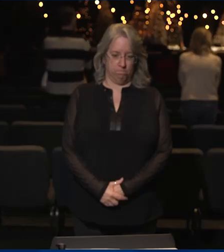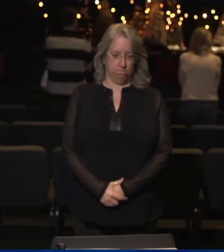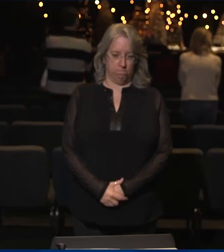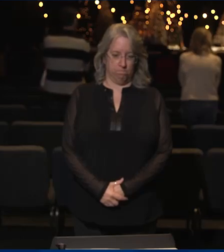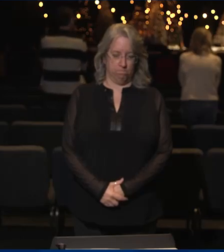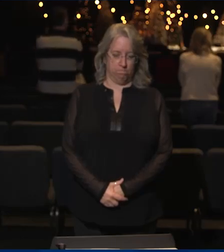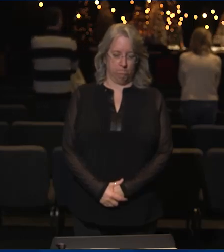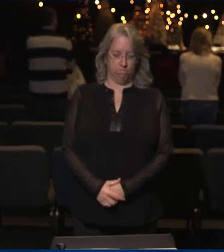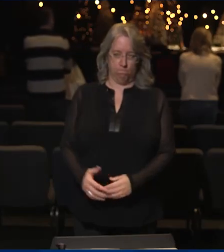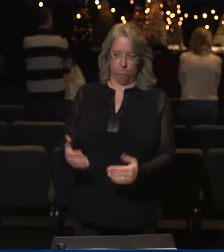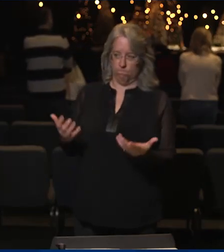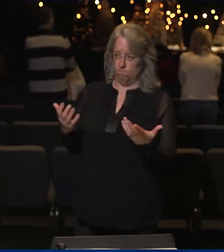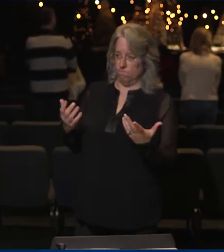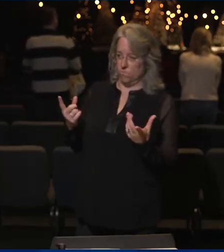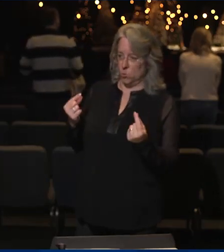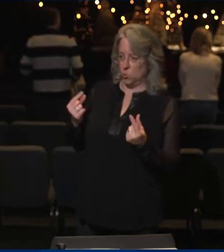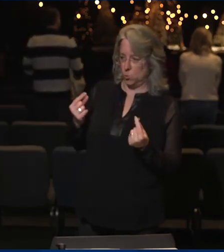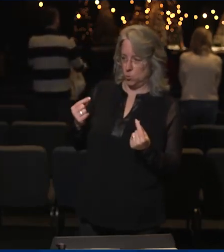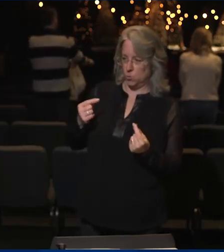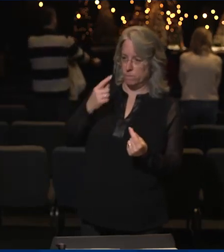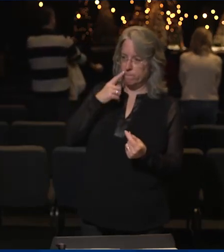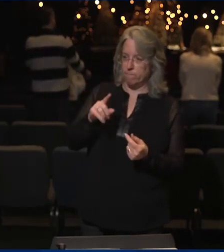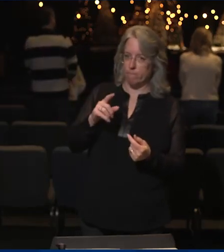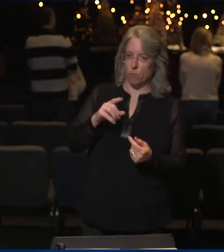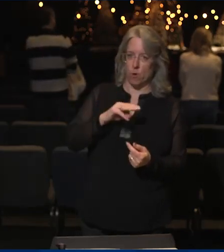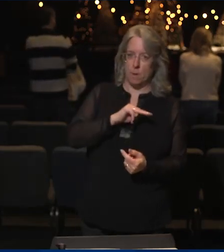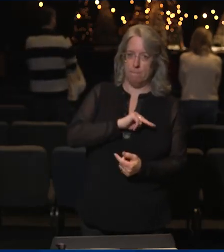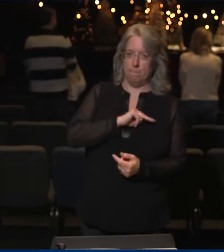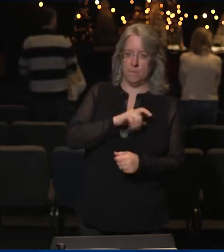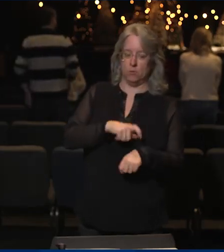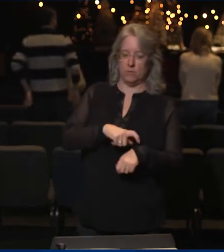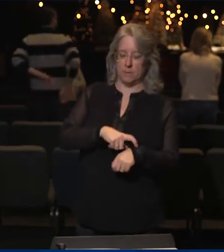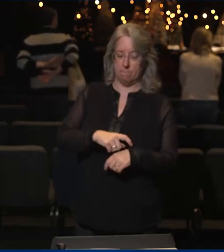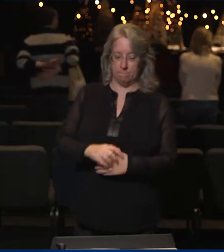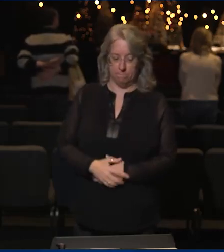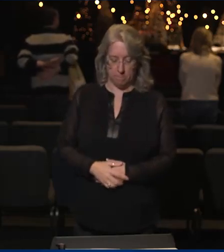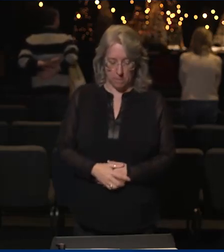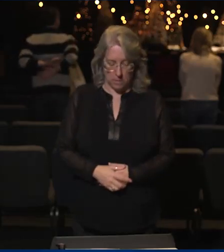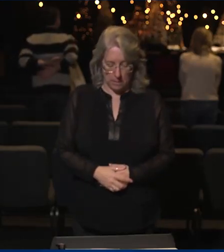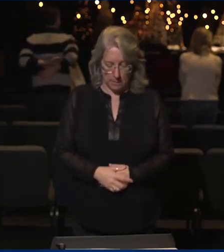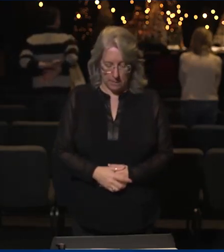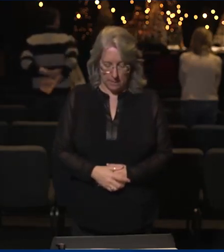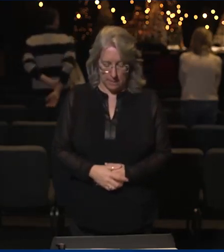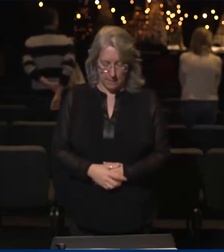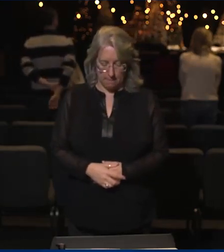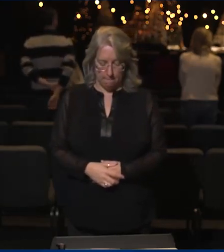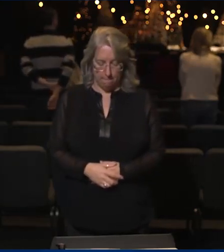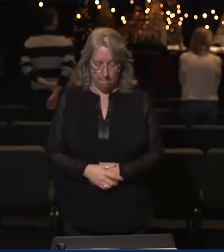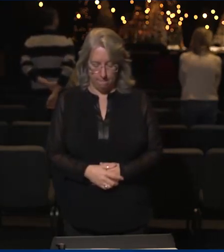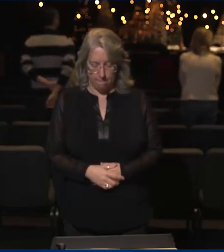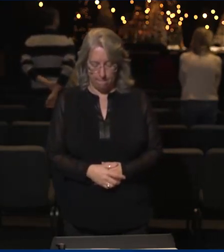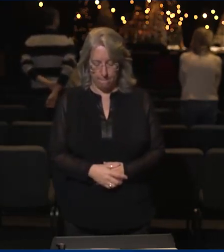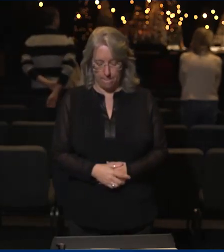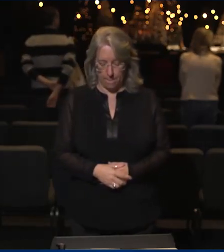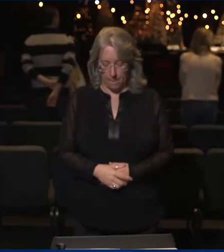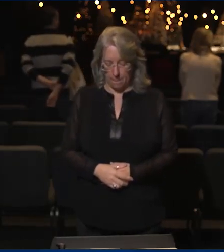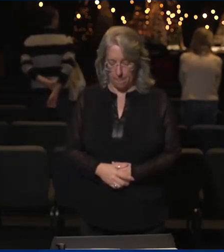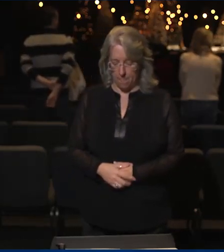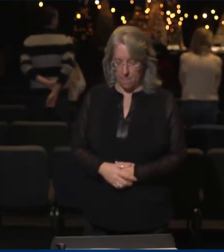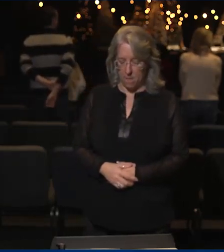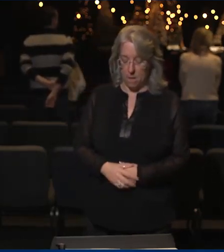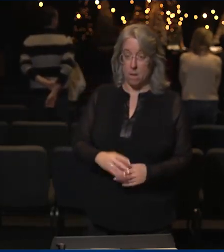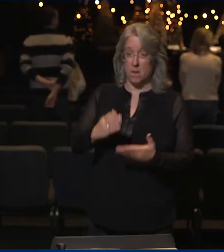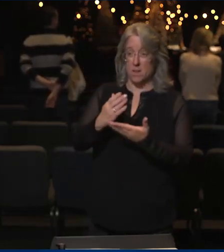what we'll do for time of ministry, and I don't know, maybe you've got another thought, but some of you, when I